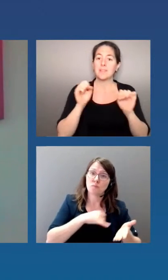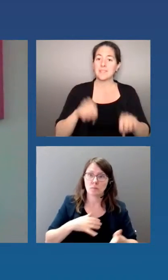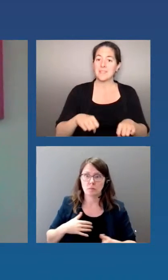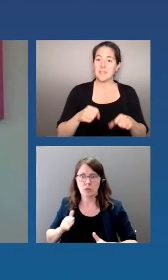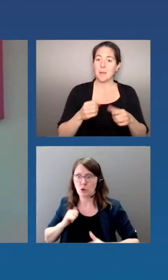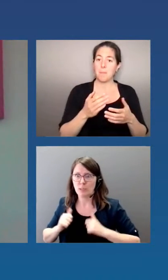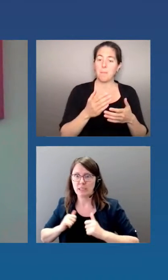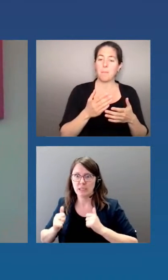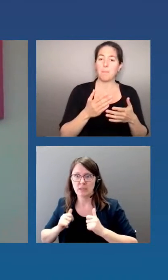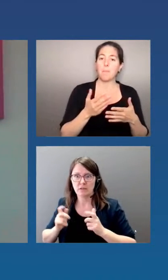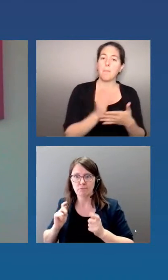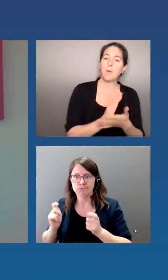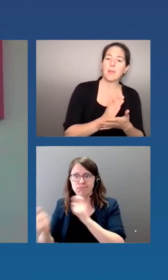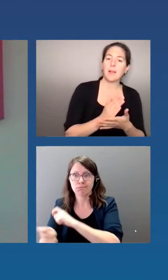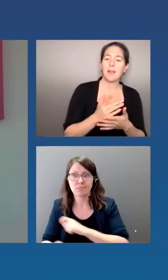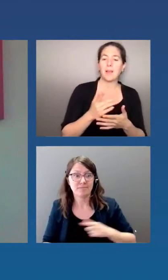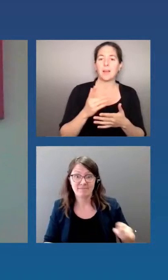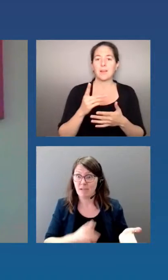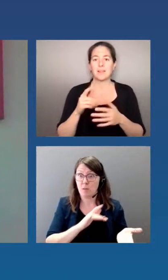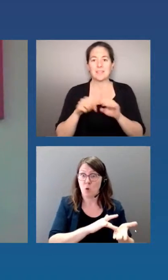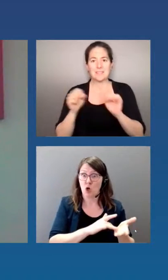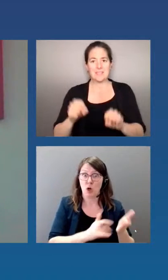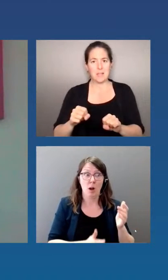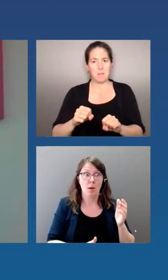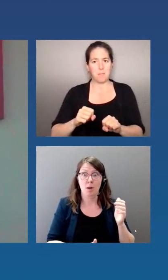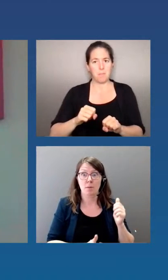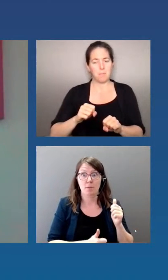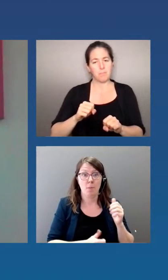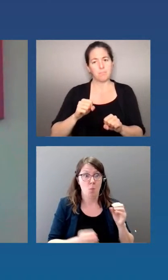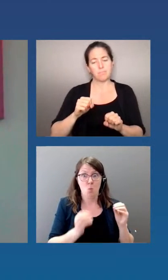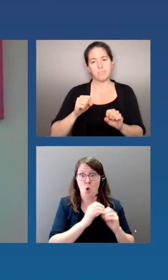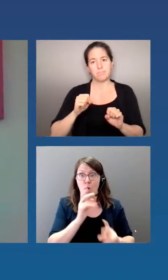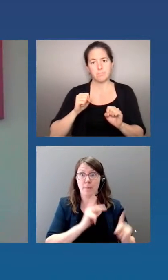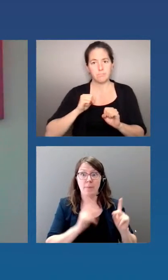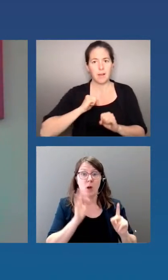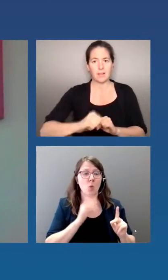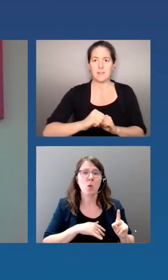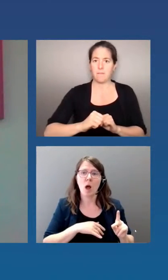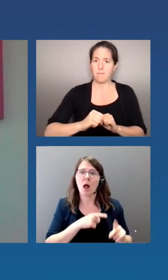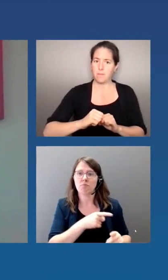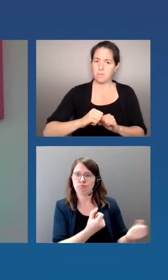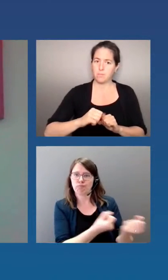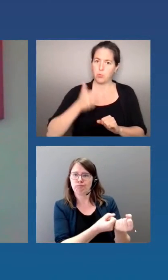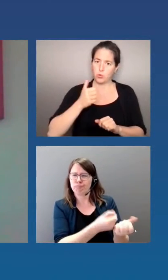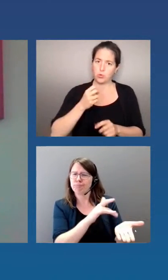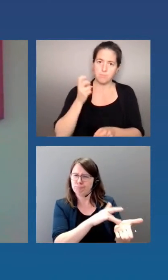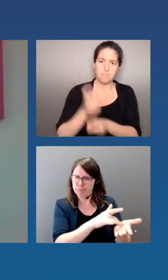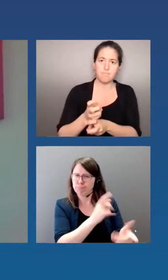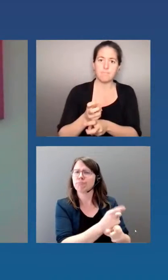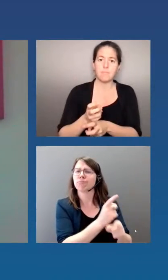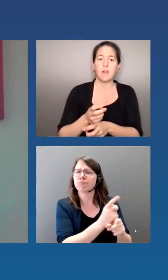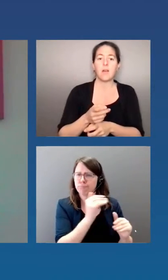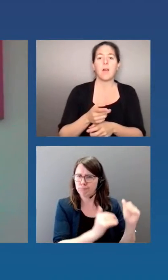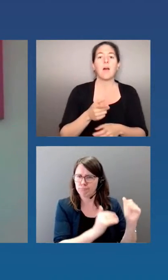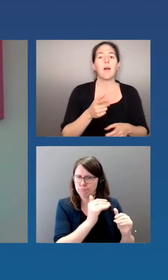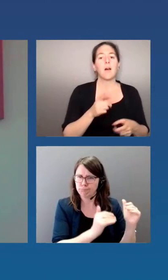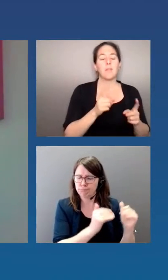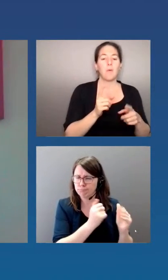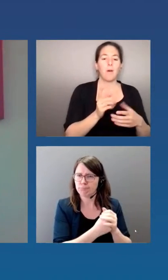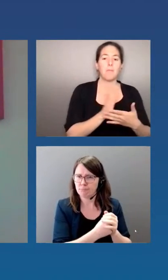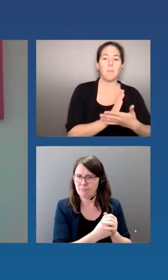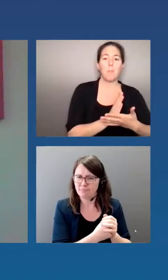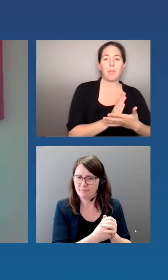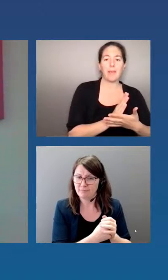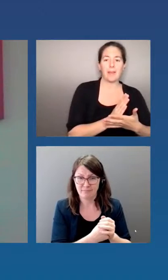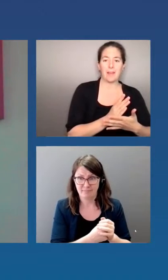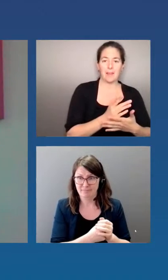is politically more palatable than aggressive. And I'm wondering, is it not a foregone conclusion that the city and council would take a moderate